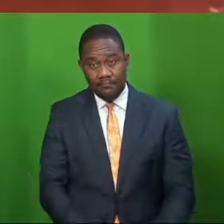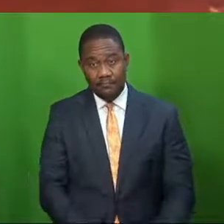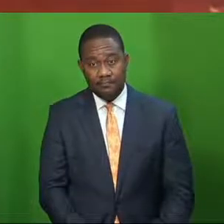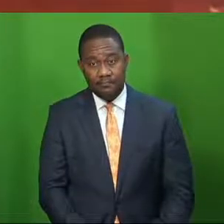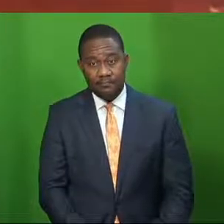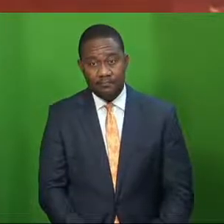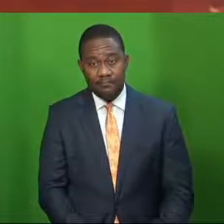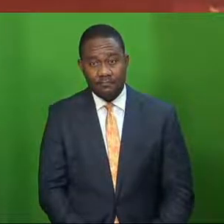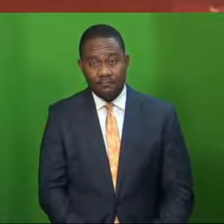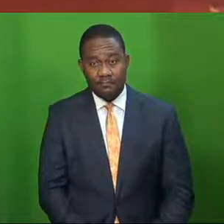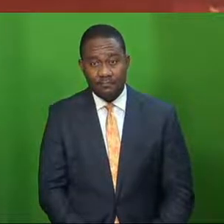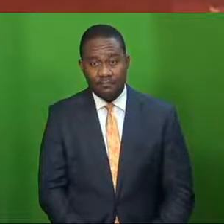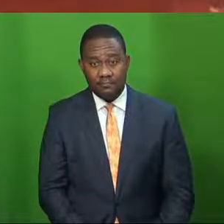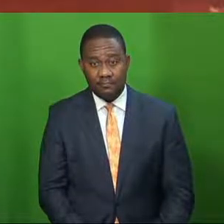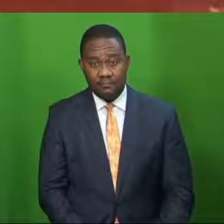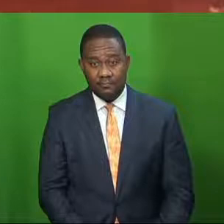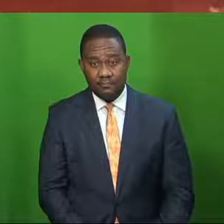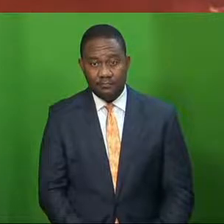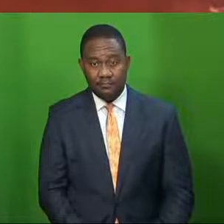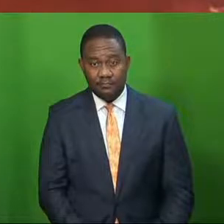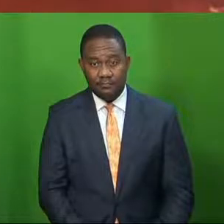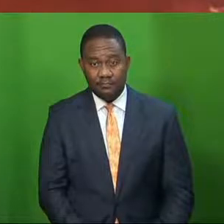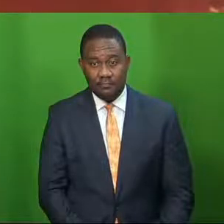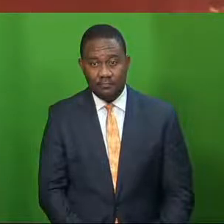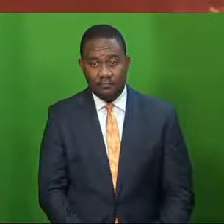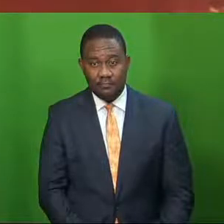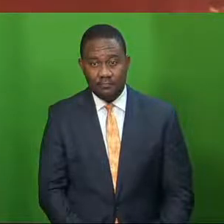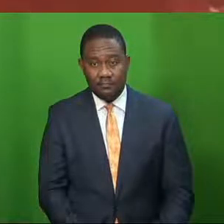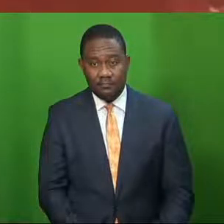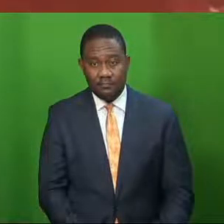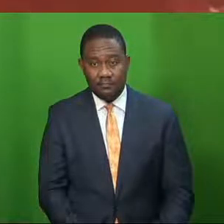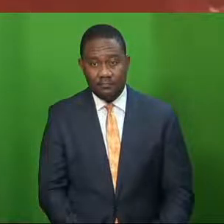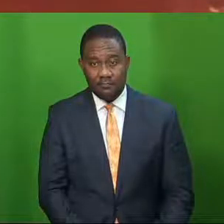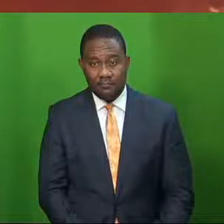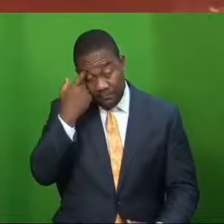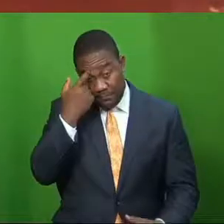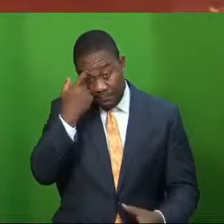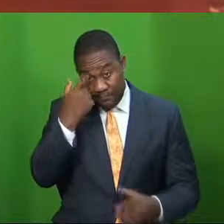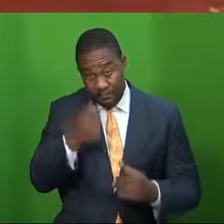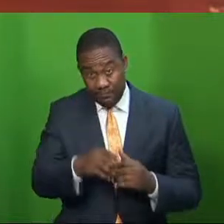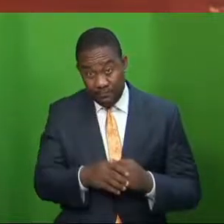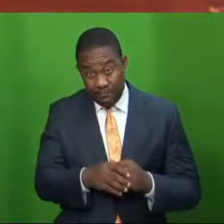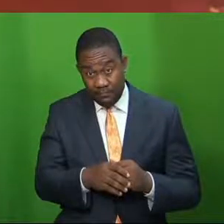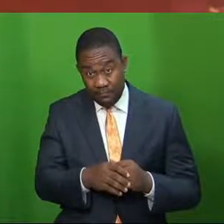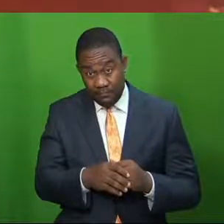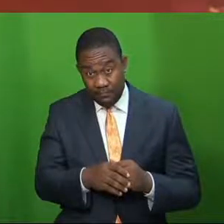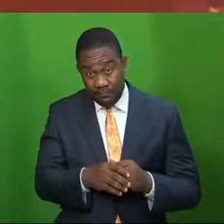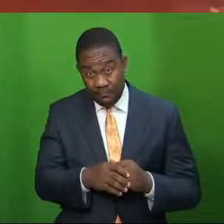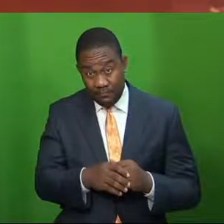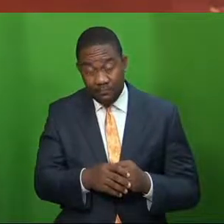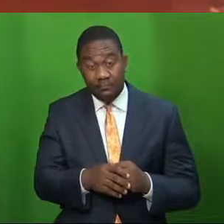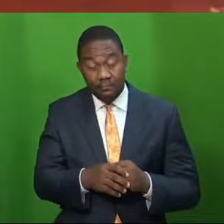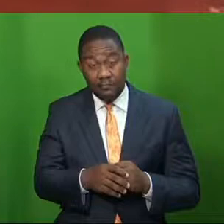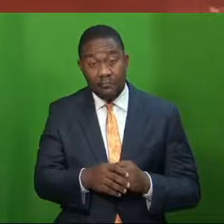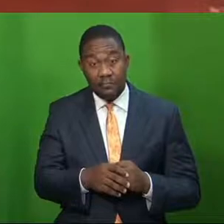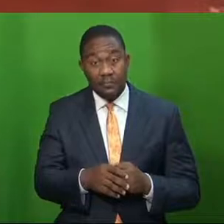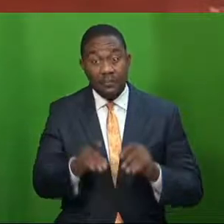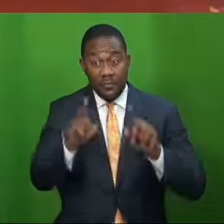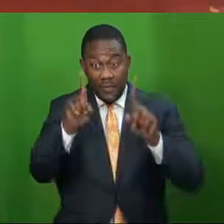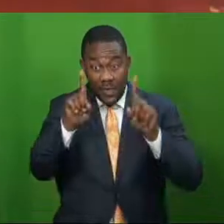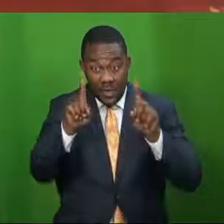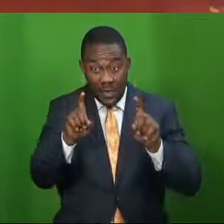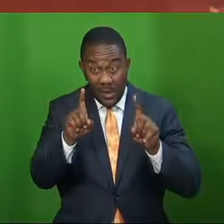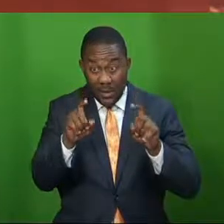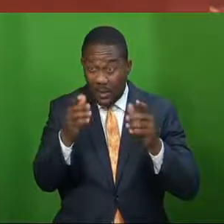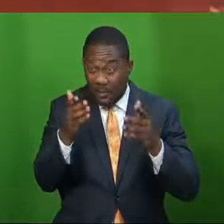Speaker, following the results received from the Noguchi Memorial Institute for